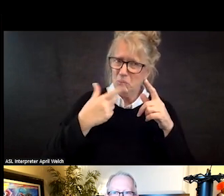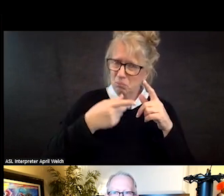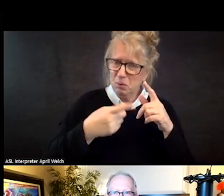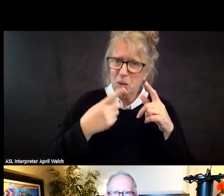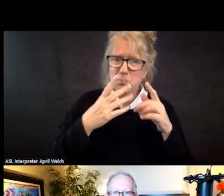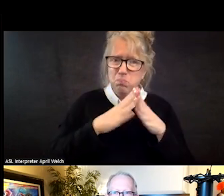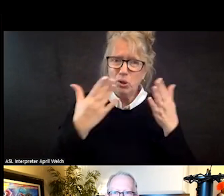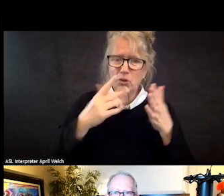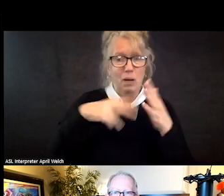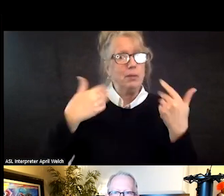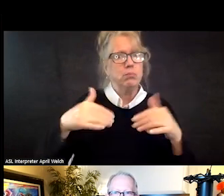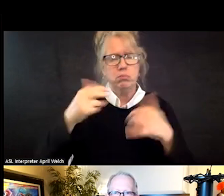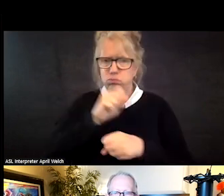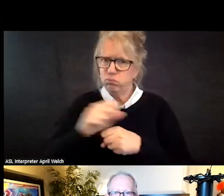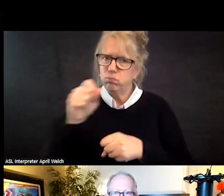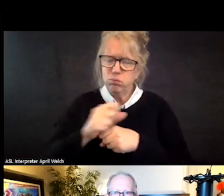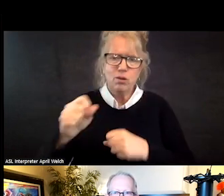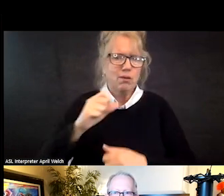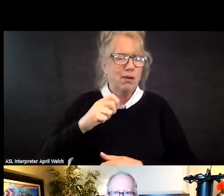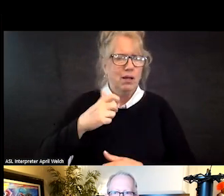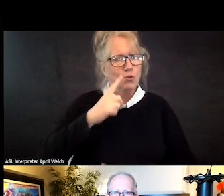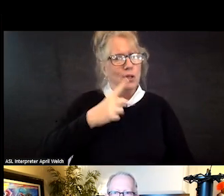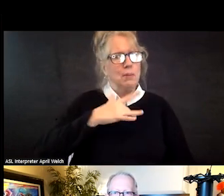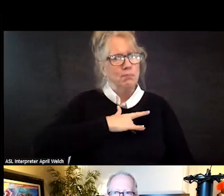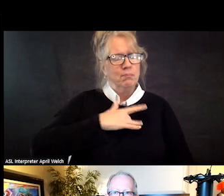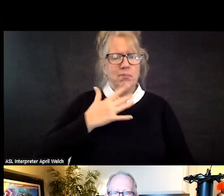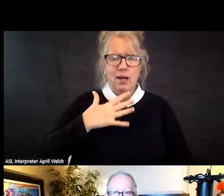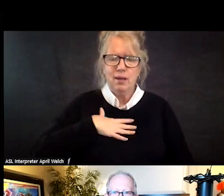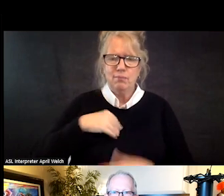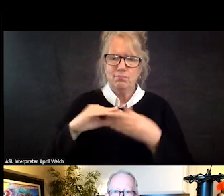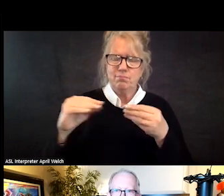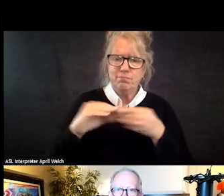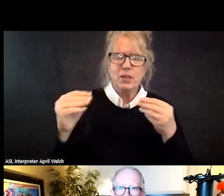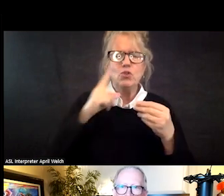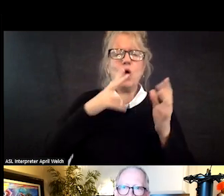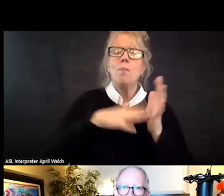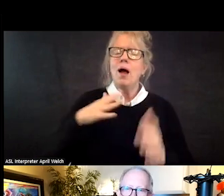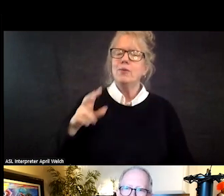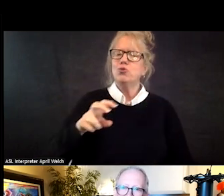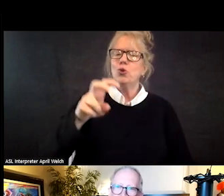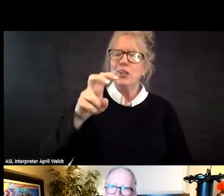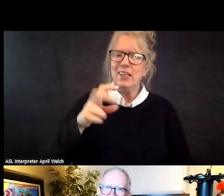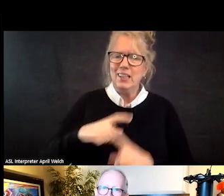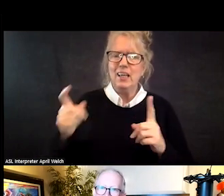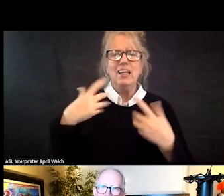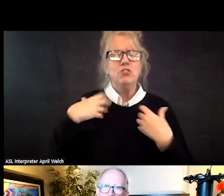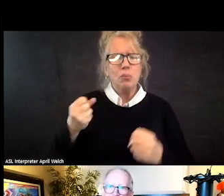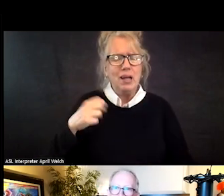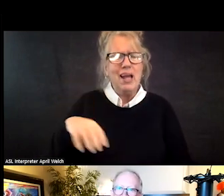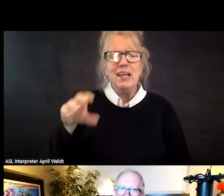of love. But I also wanted to talk about, my journey to healing and sexual